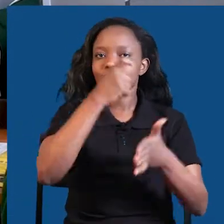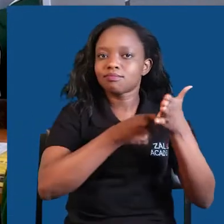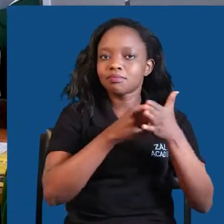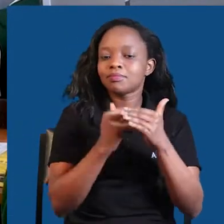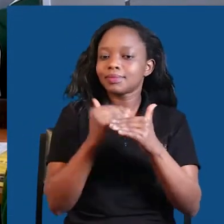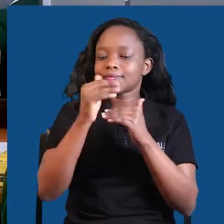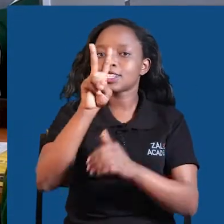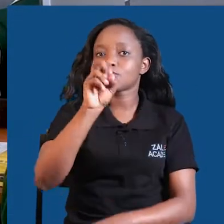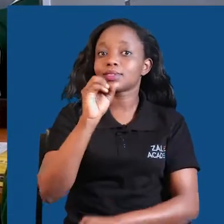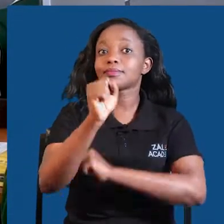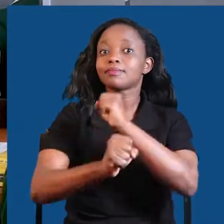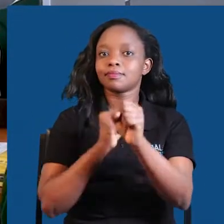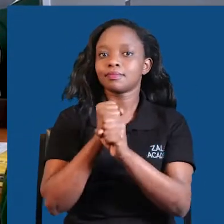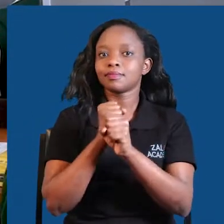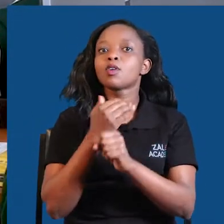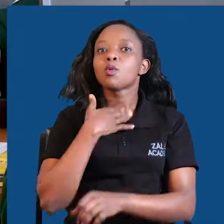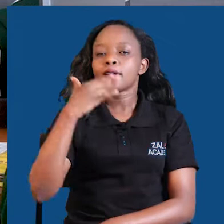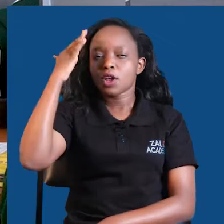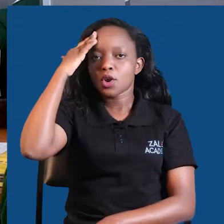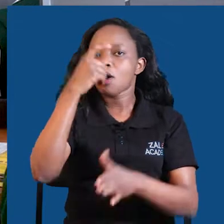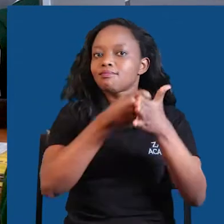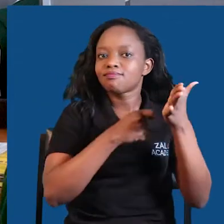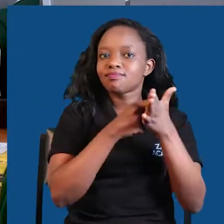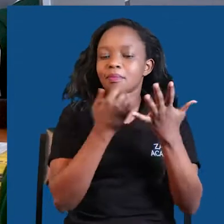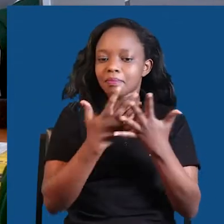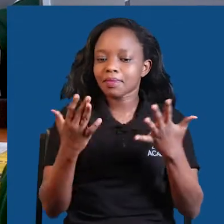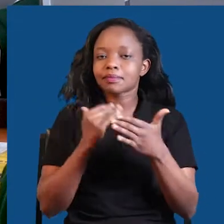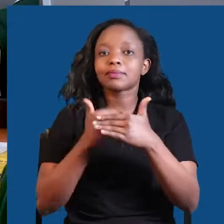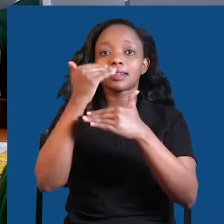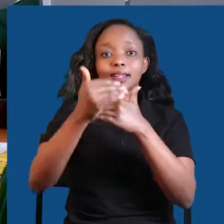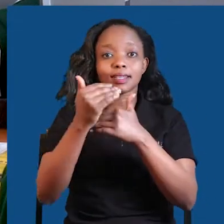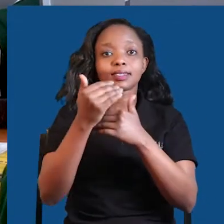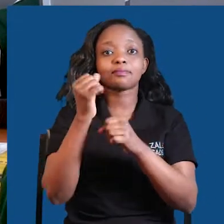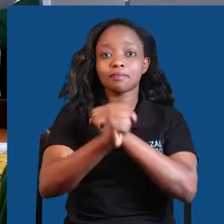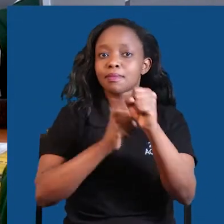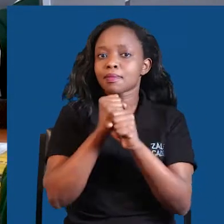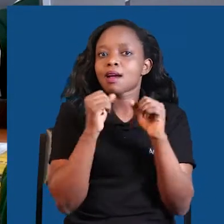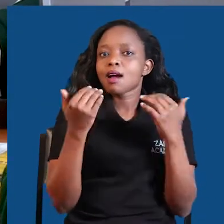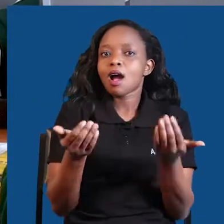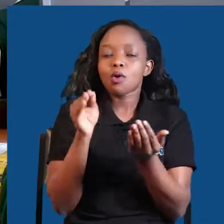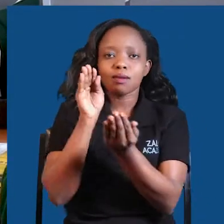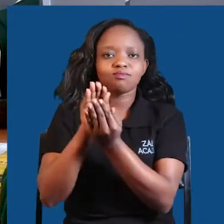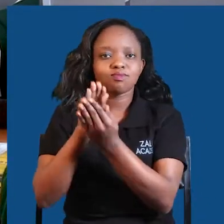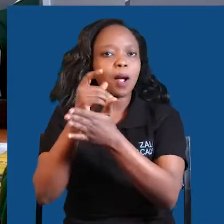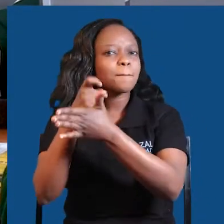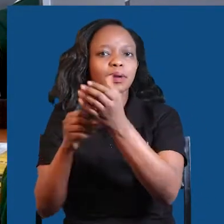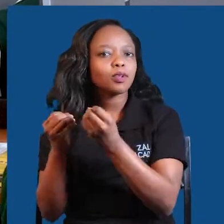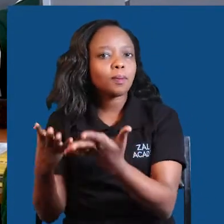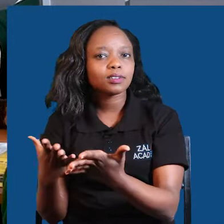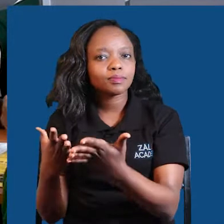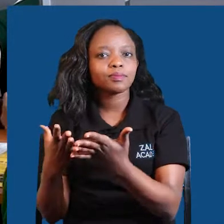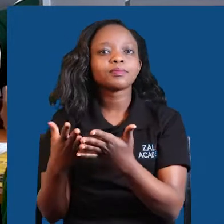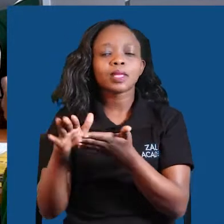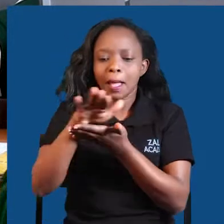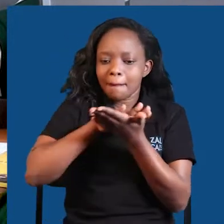kujua price in the next 20 years. We want to know the price of this item in the next coming years. How is the stock prices?